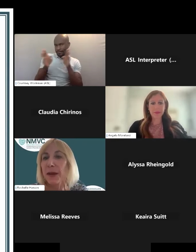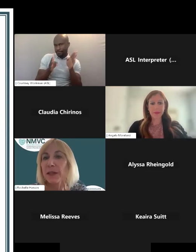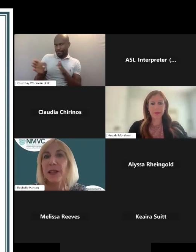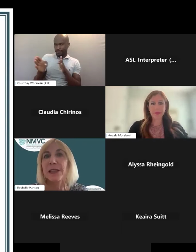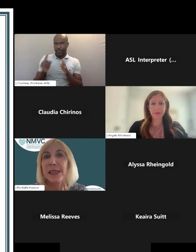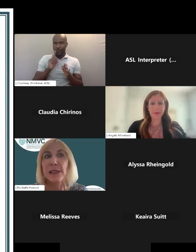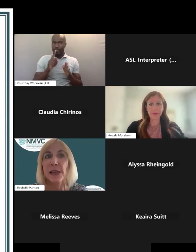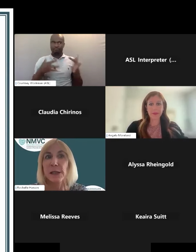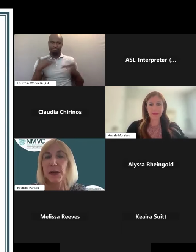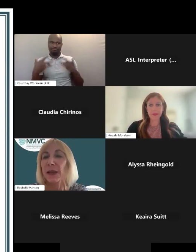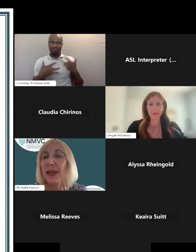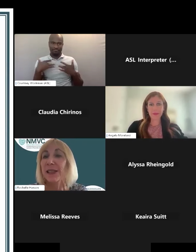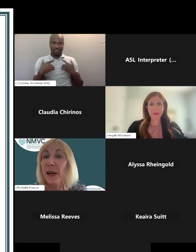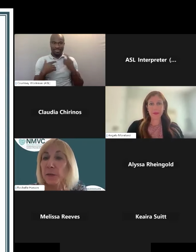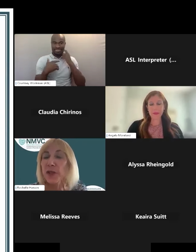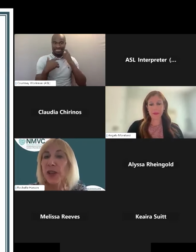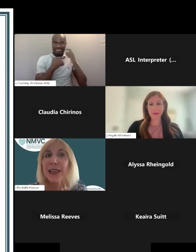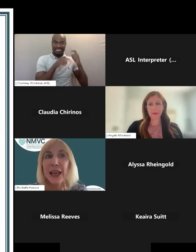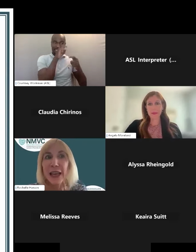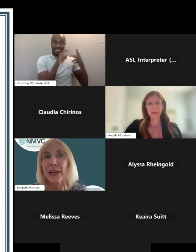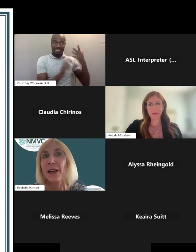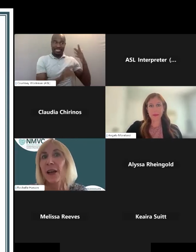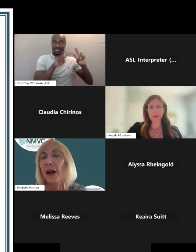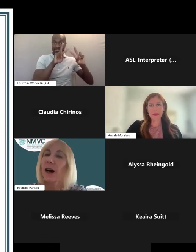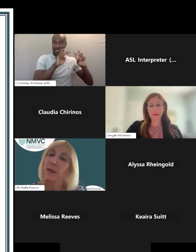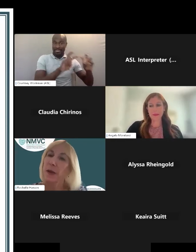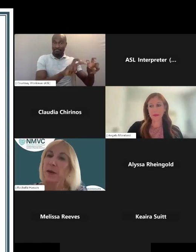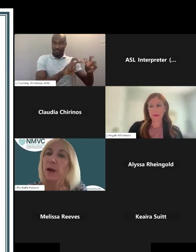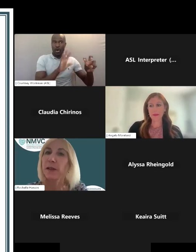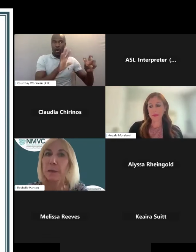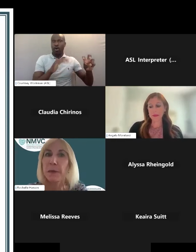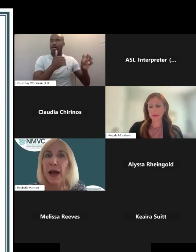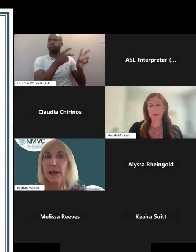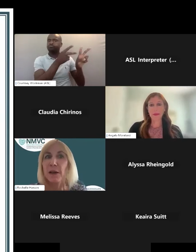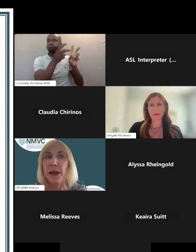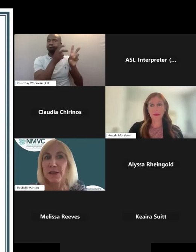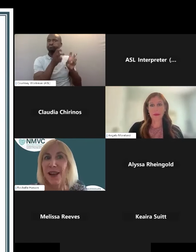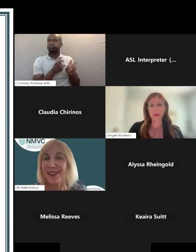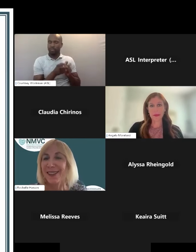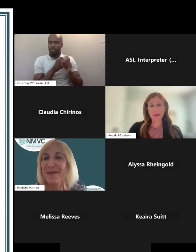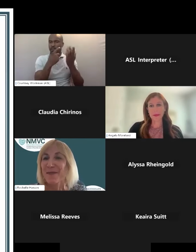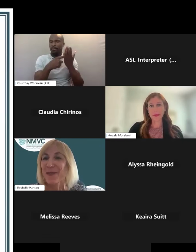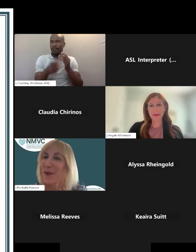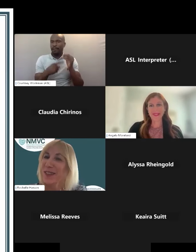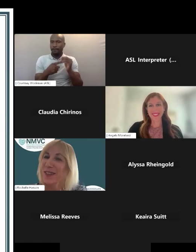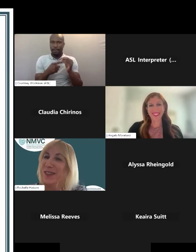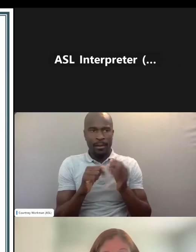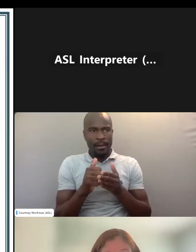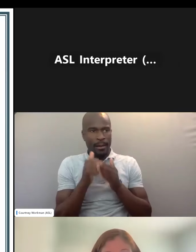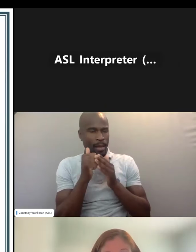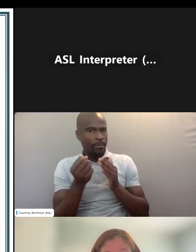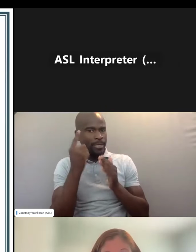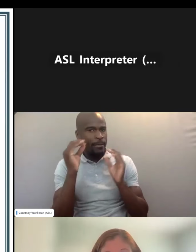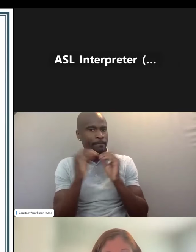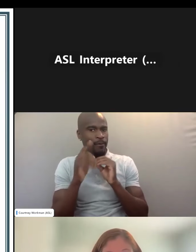from the Mass Violence Needs Assessment that has helped shed light on the behavioral health impact of mass violence. So take it away,